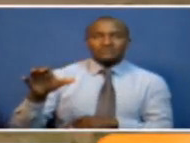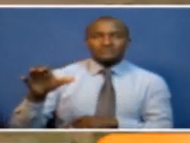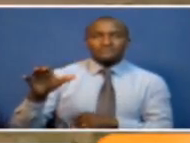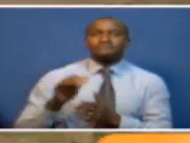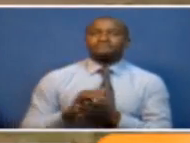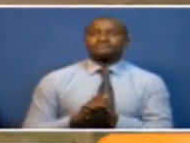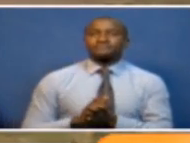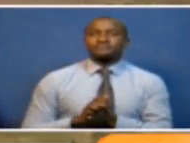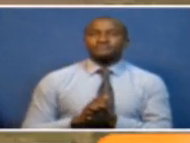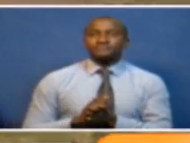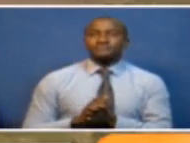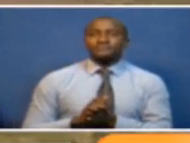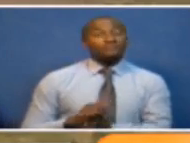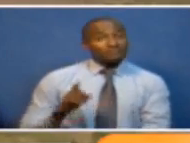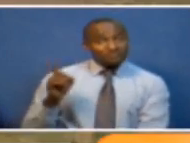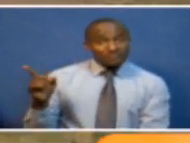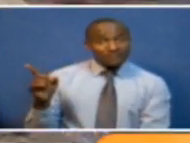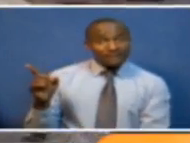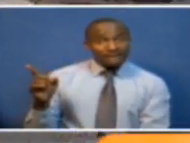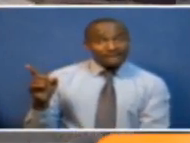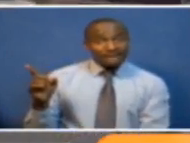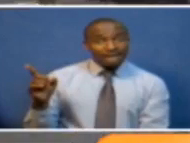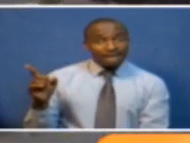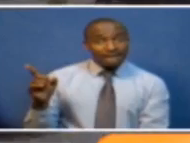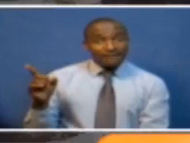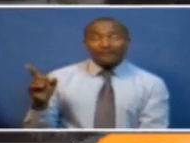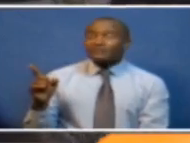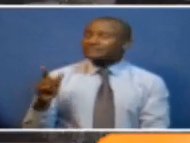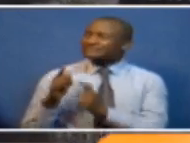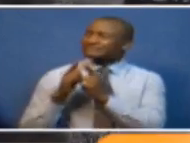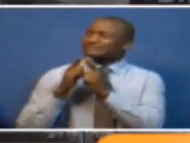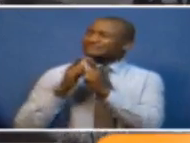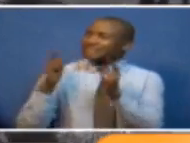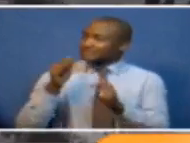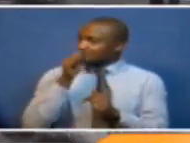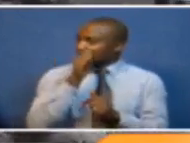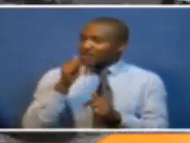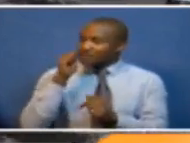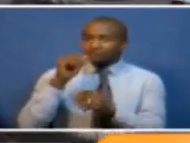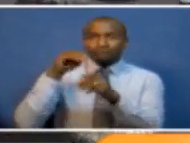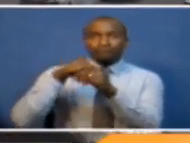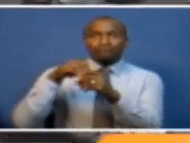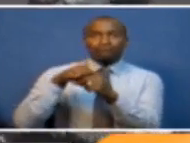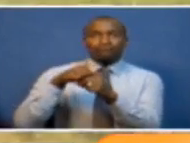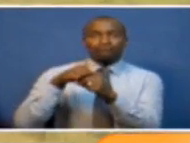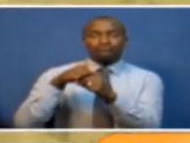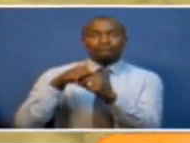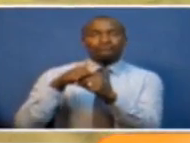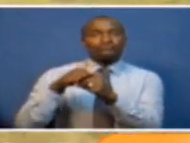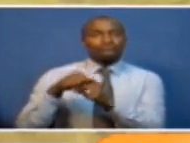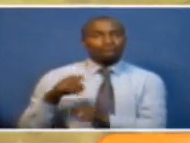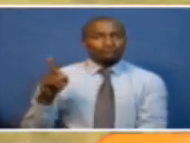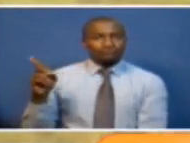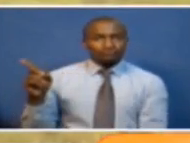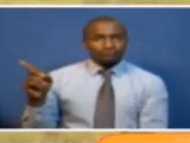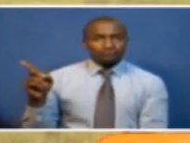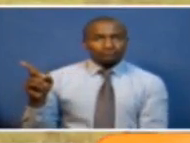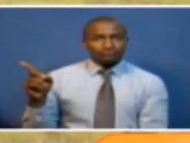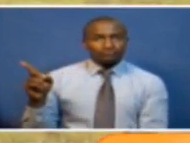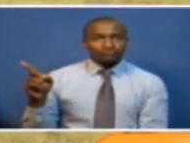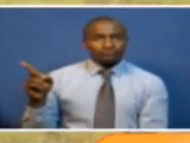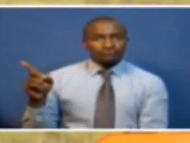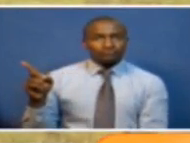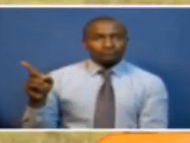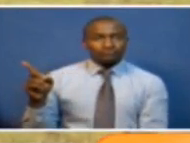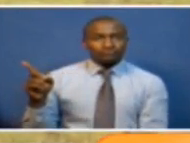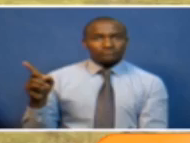But it is also here that the country's largest private investment happened quite by accident. This is 6,000